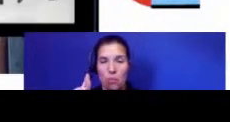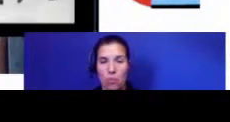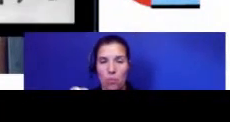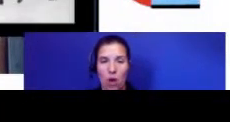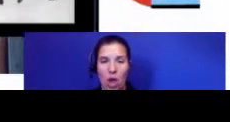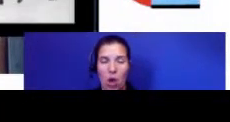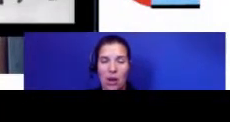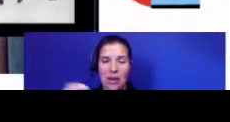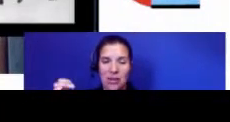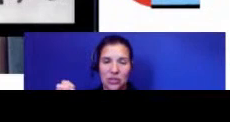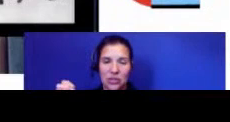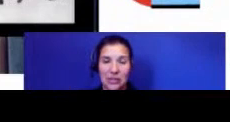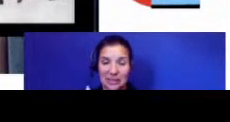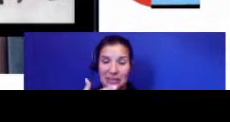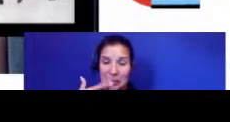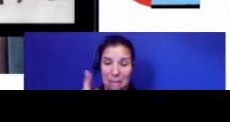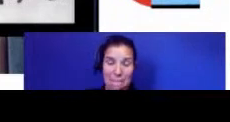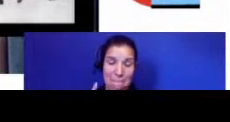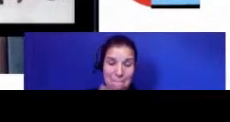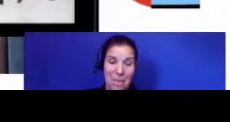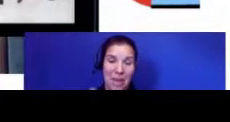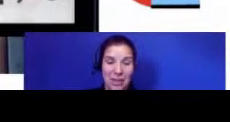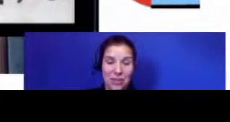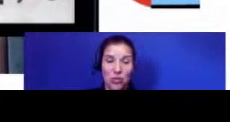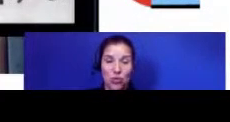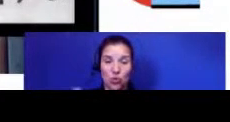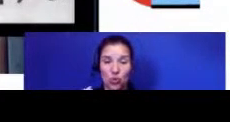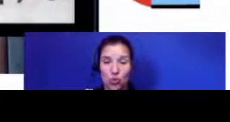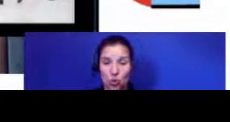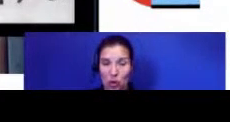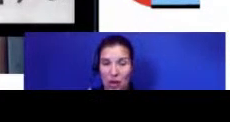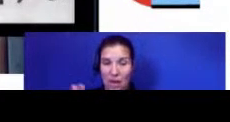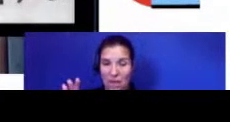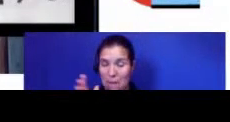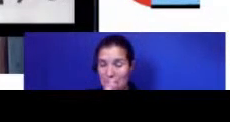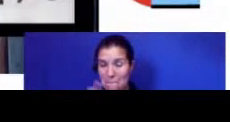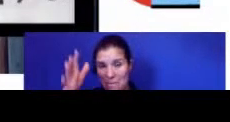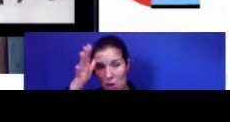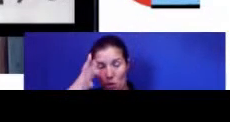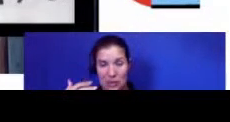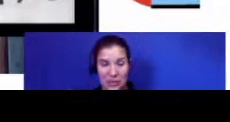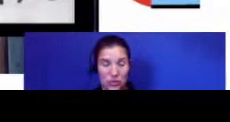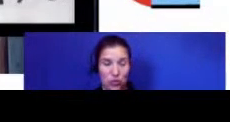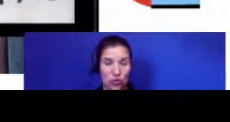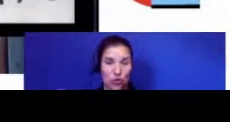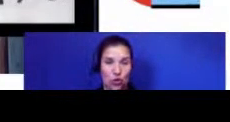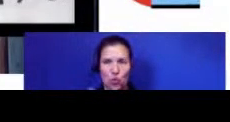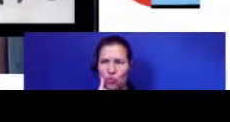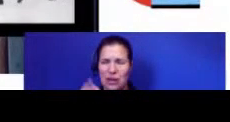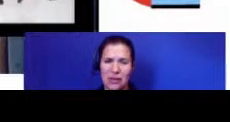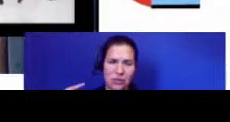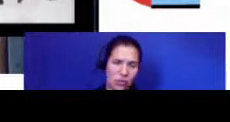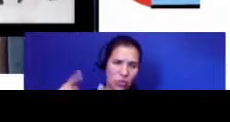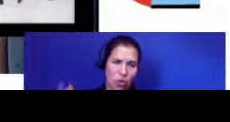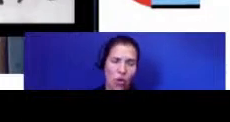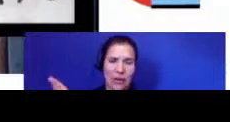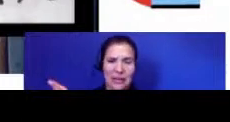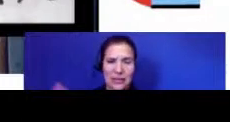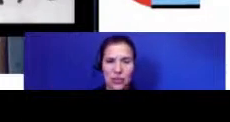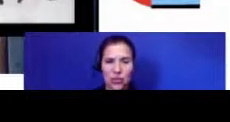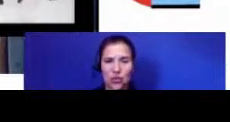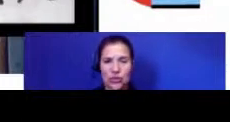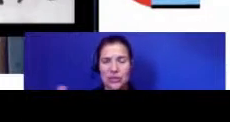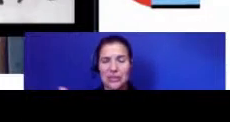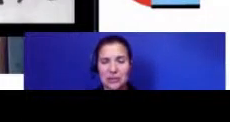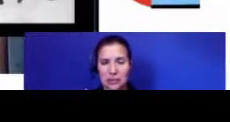Banning books that offend the sensibilities of concerned parents is an American tradition with a long history, and the coordinated war on books